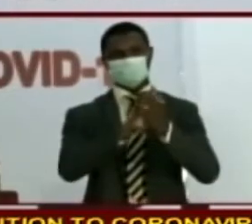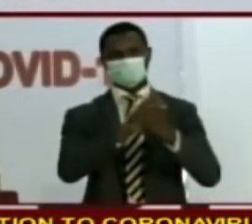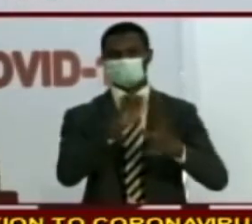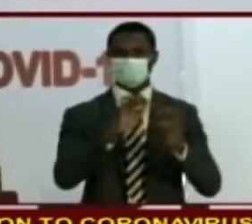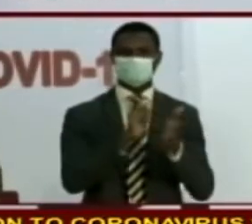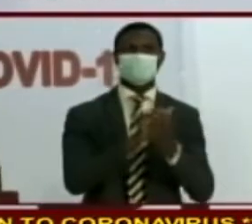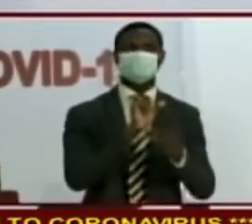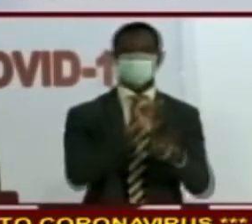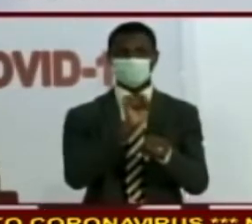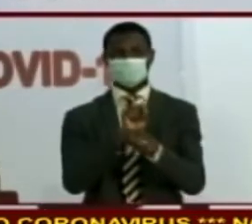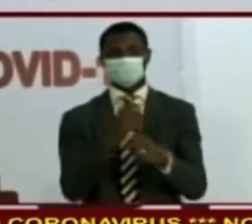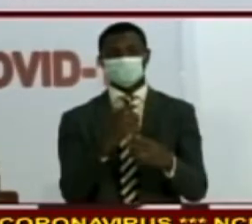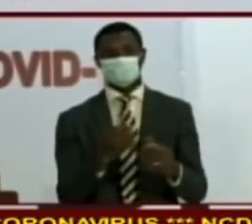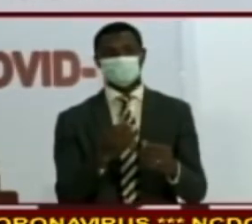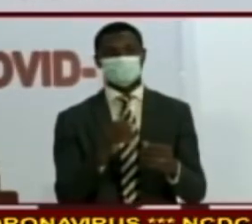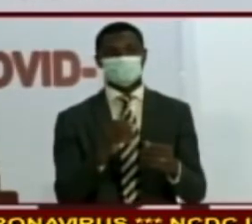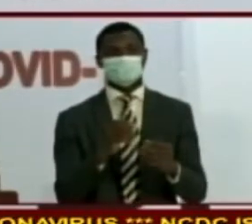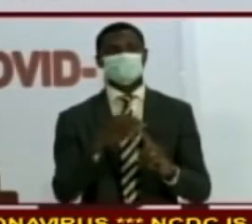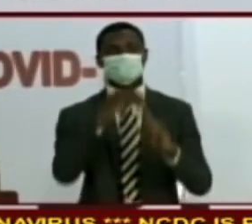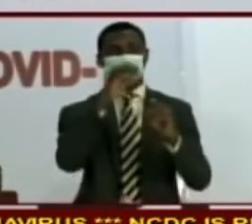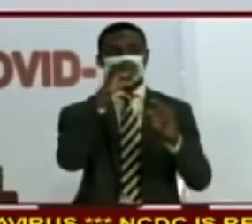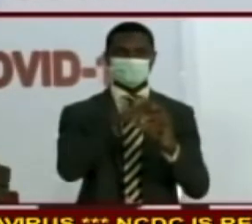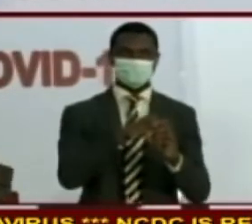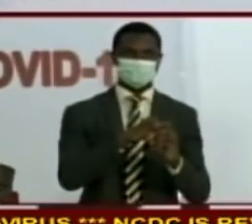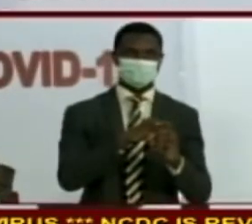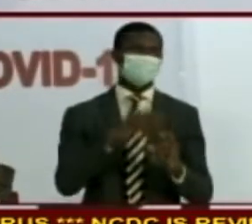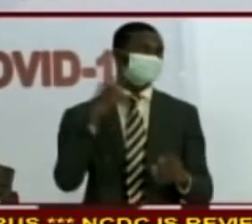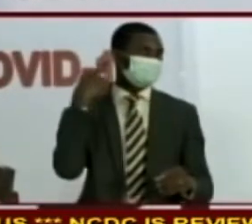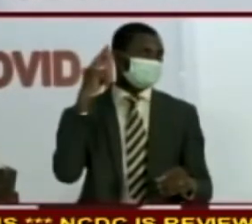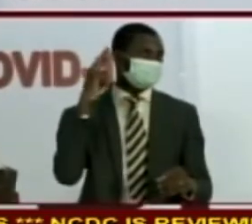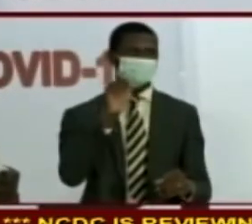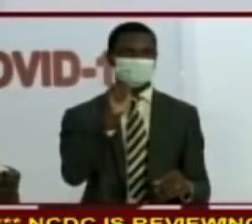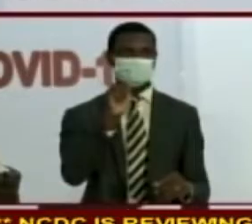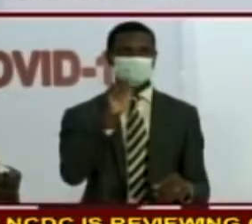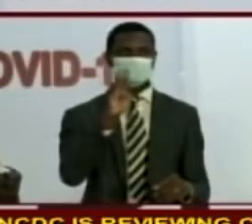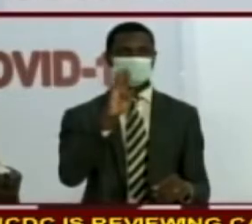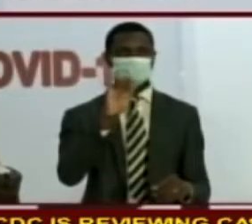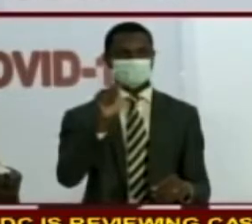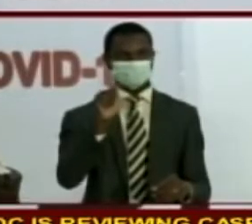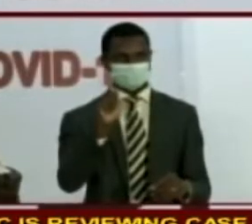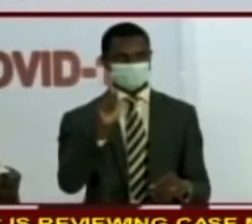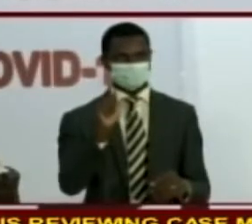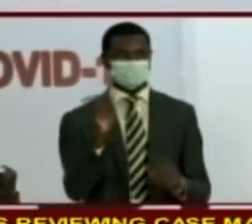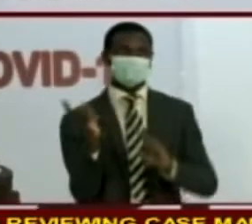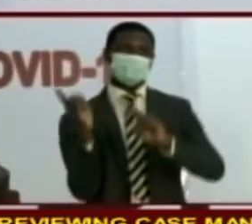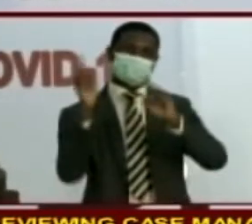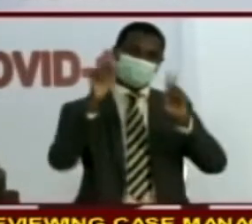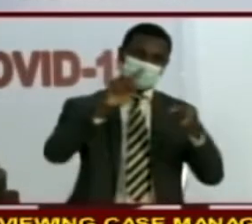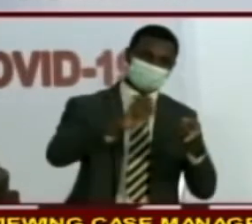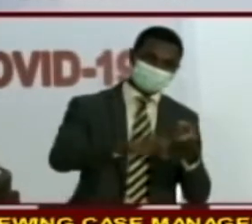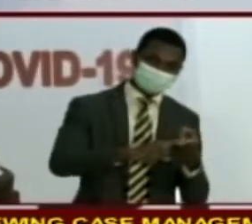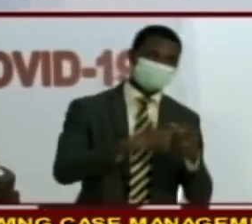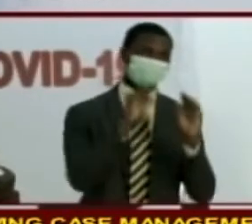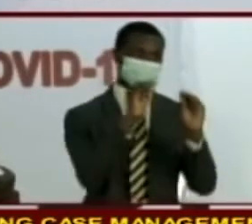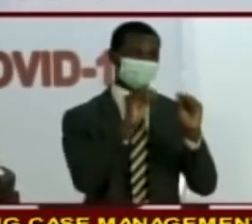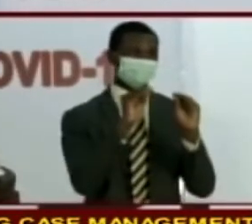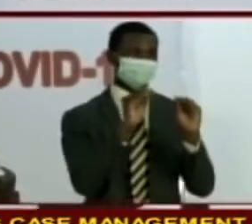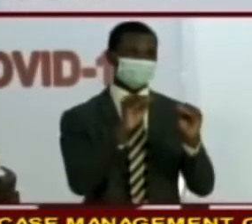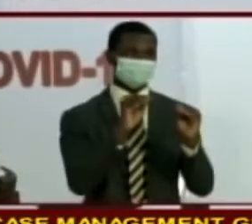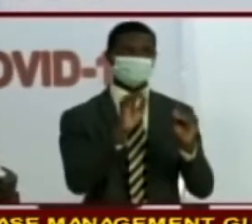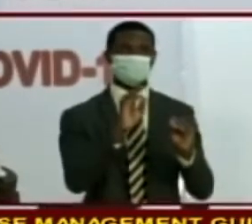State, on Radio Abia, the governor of the state came to teach biology.